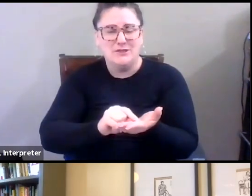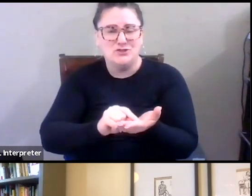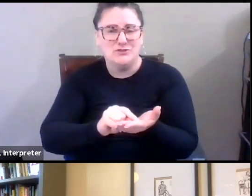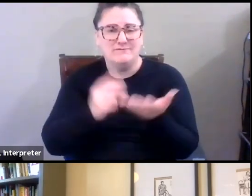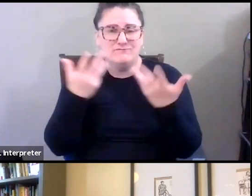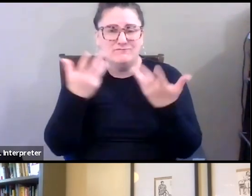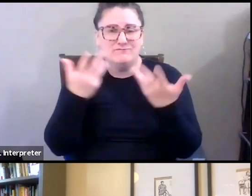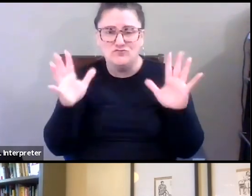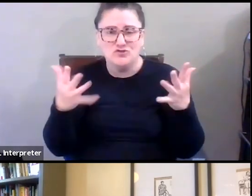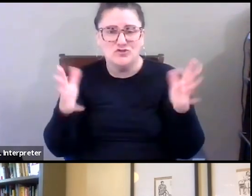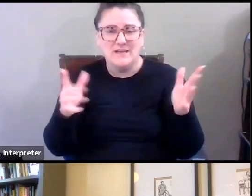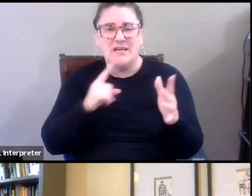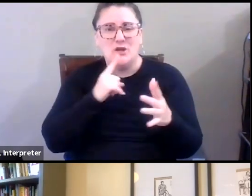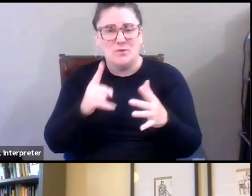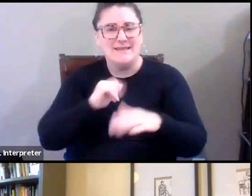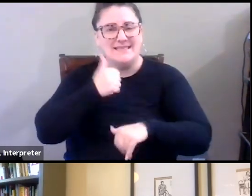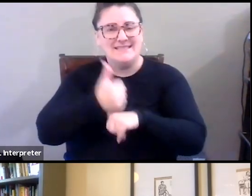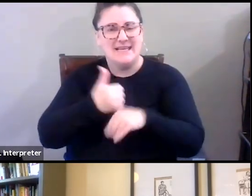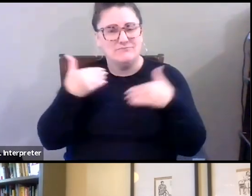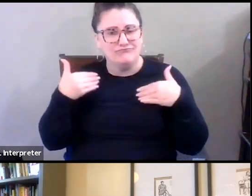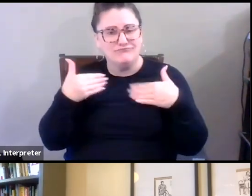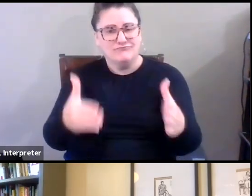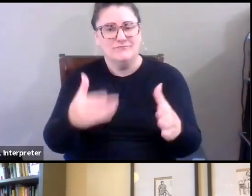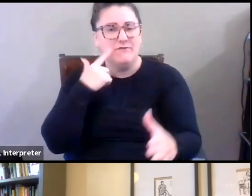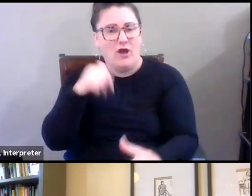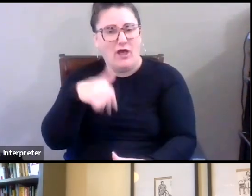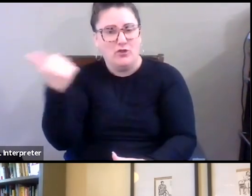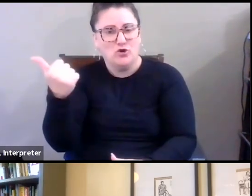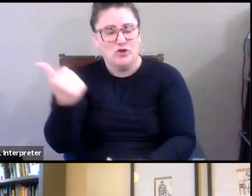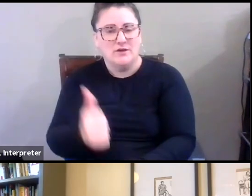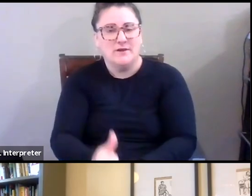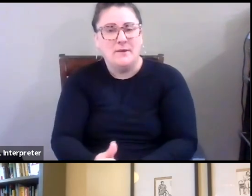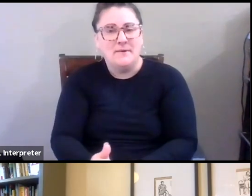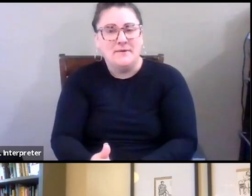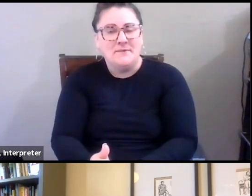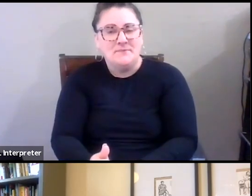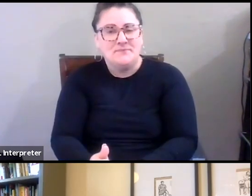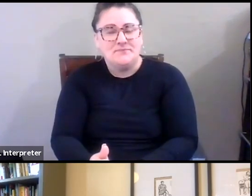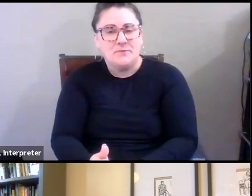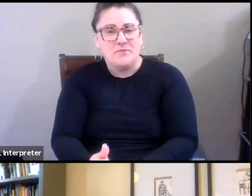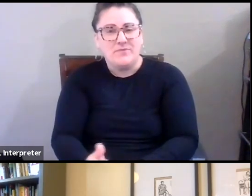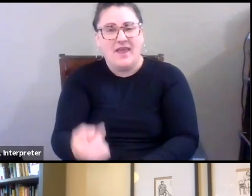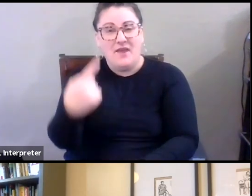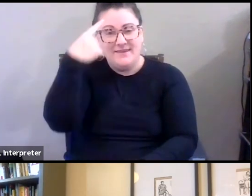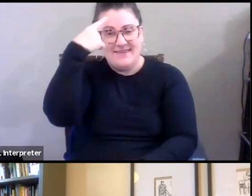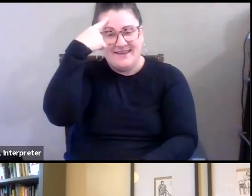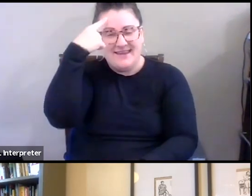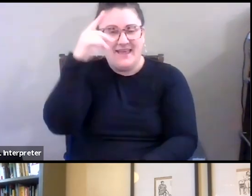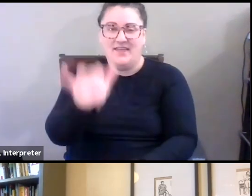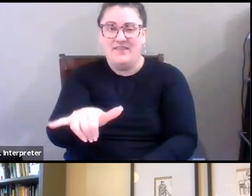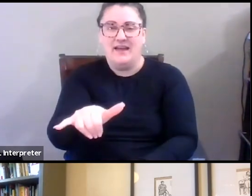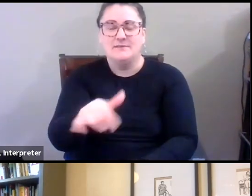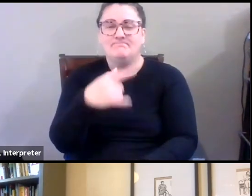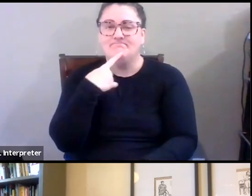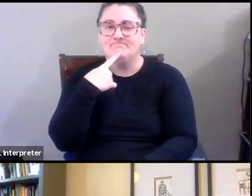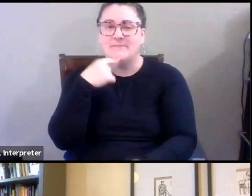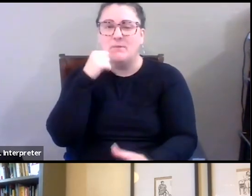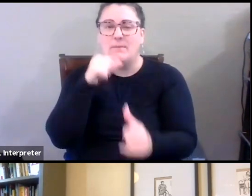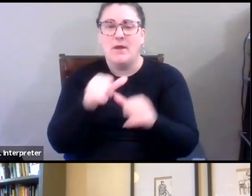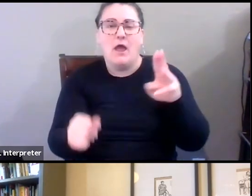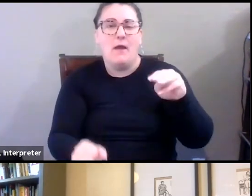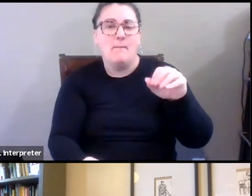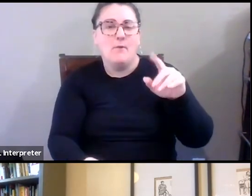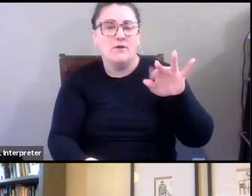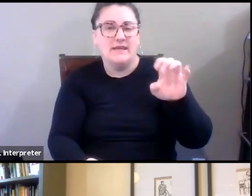have kind of paved the way. And I remember thinking that, I remember Monique, like your book was one